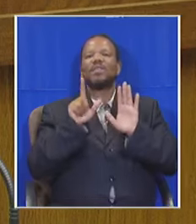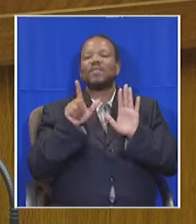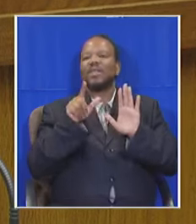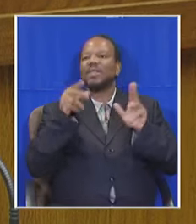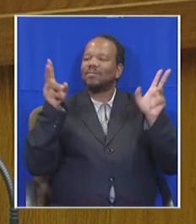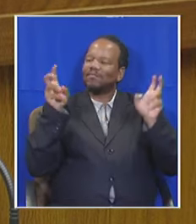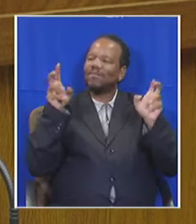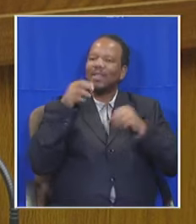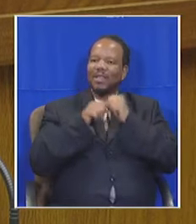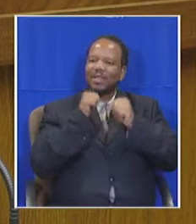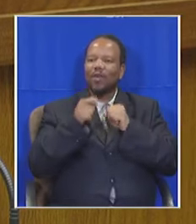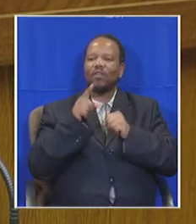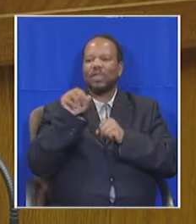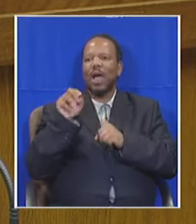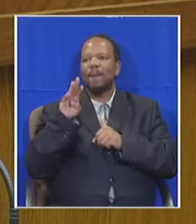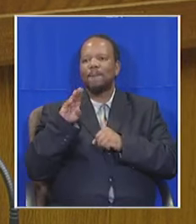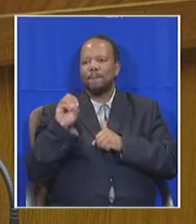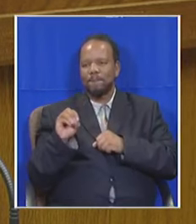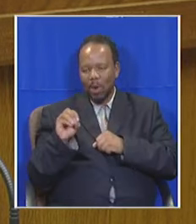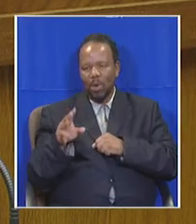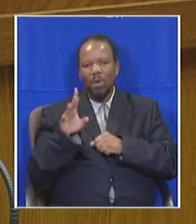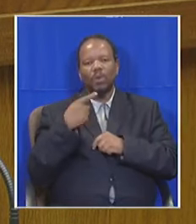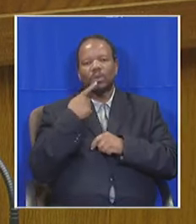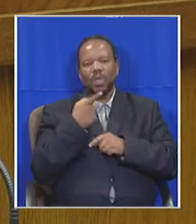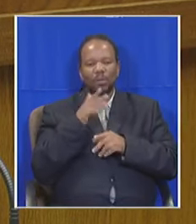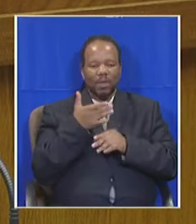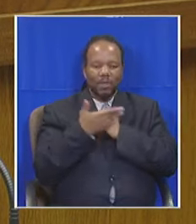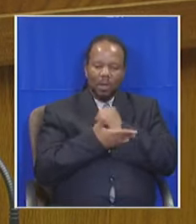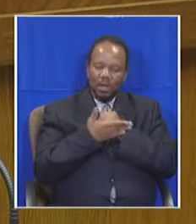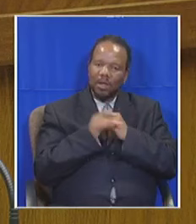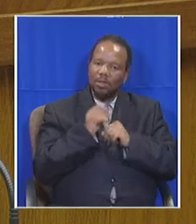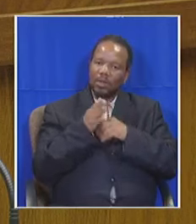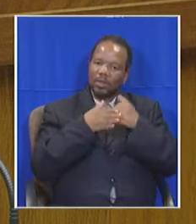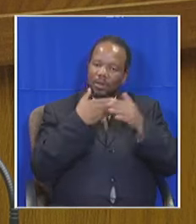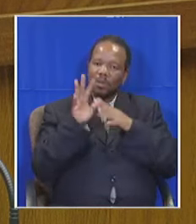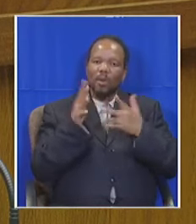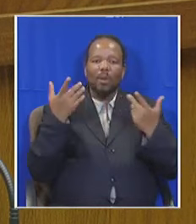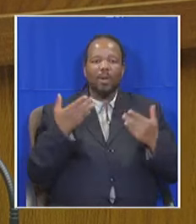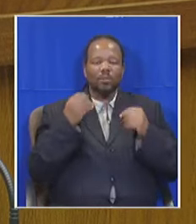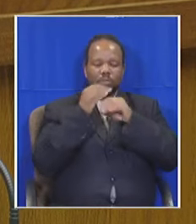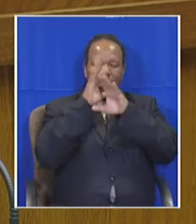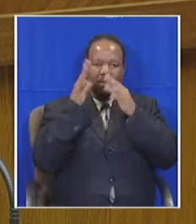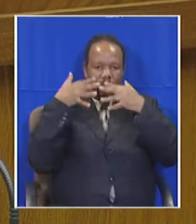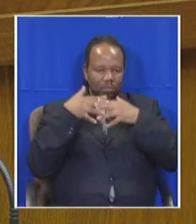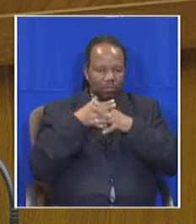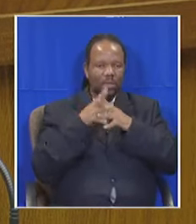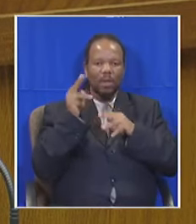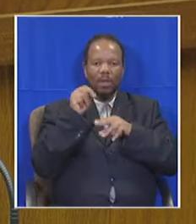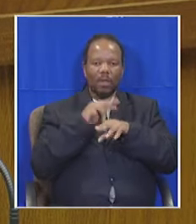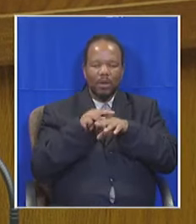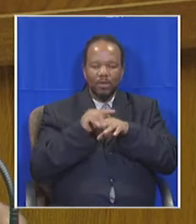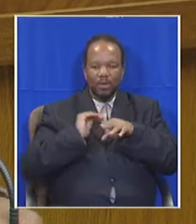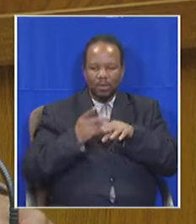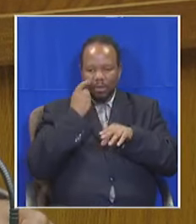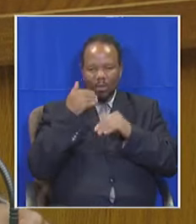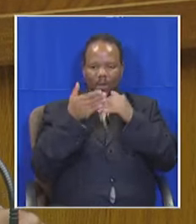we must continue to move our great country towards the vision of a united, a non-racial, non-sexist,